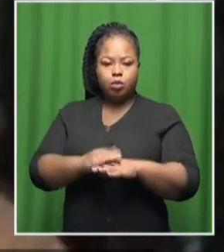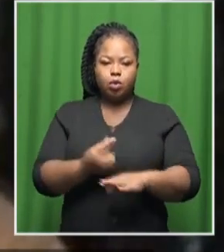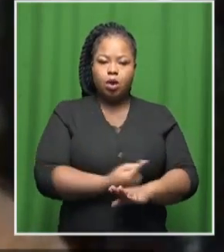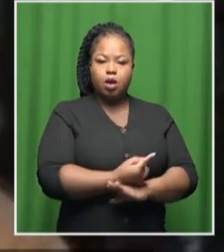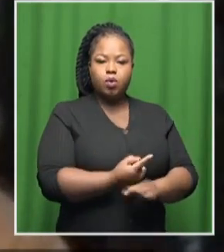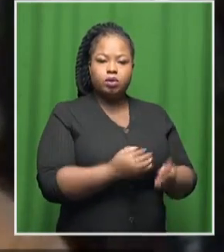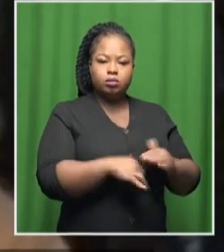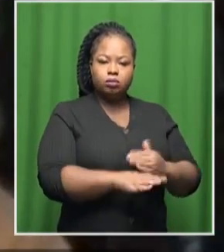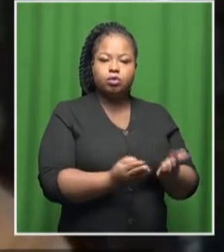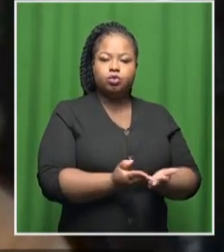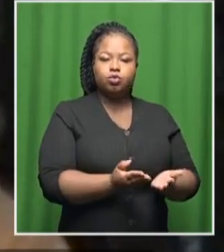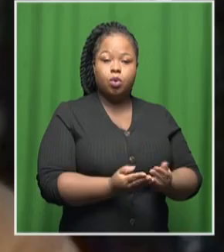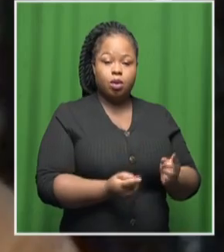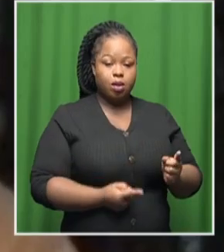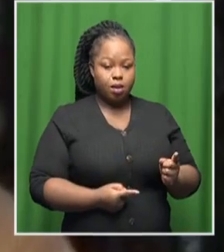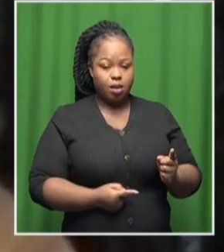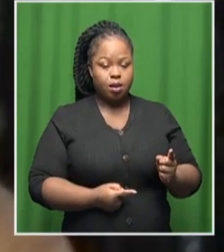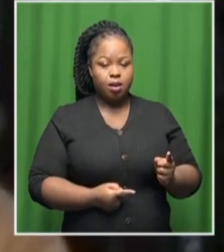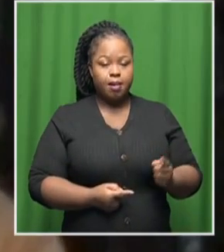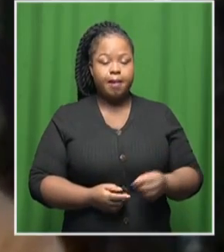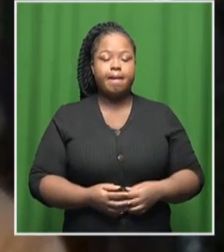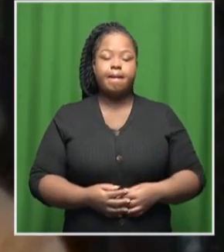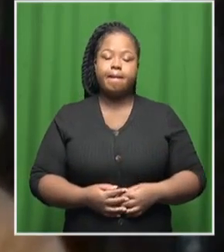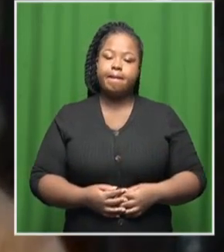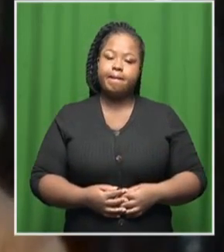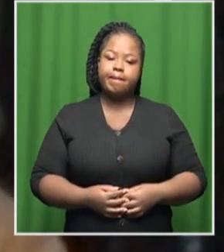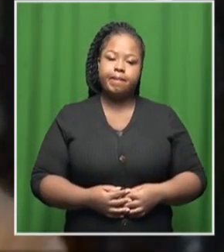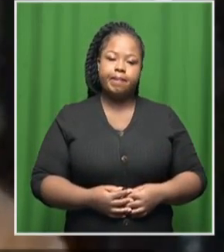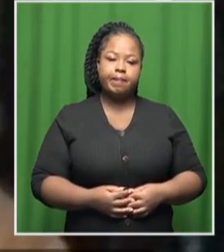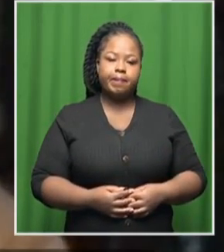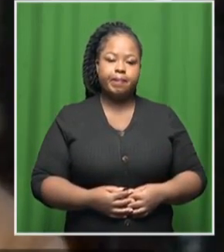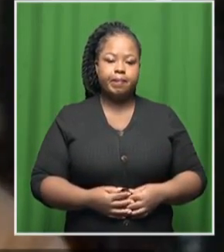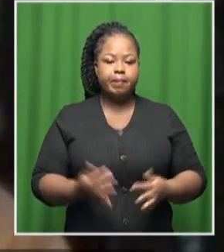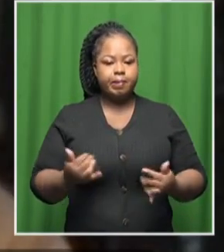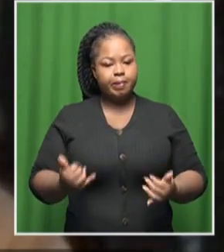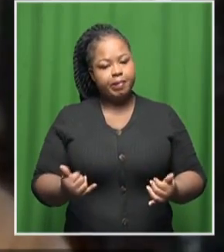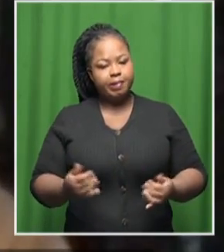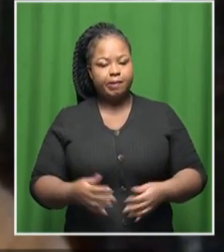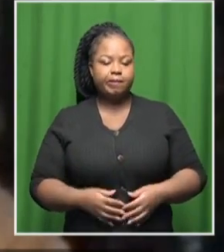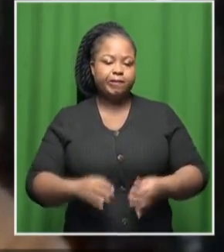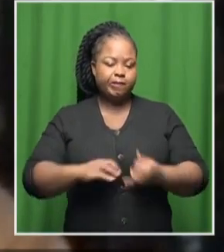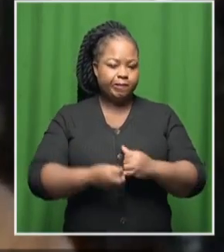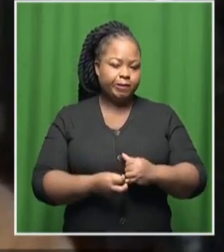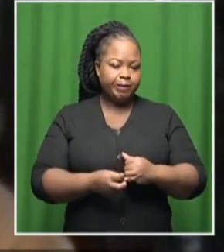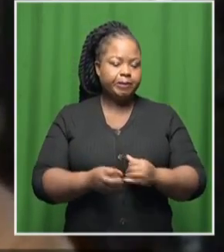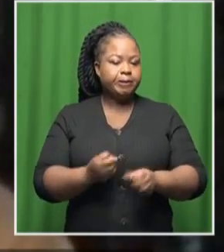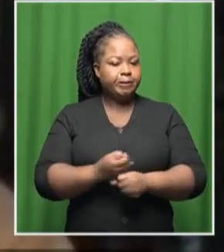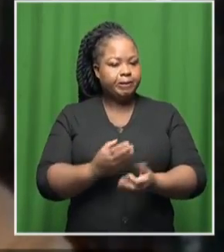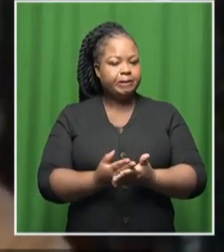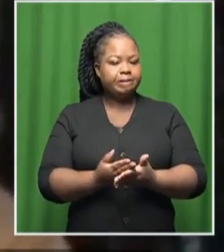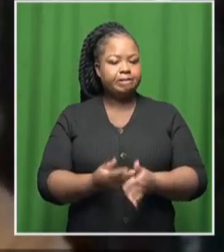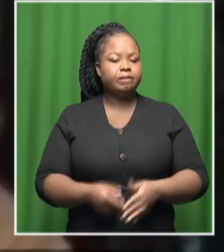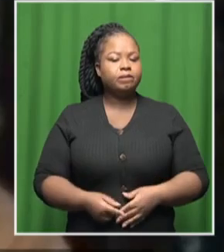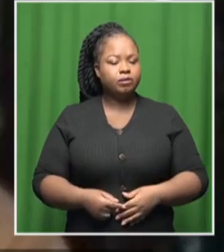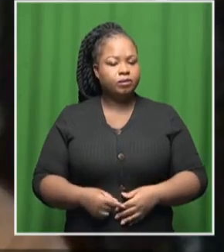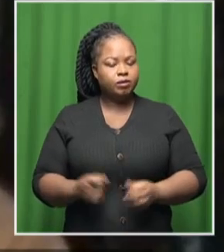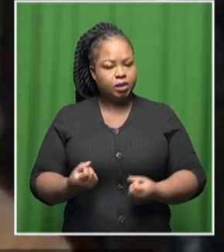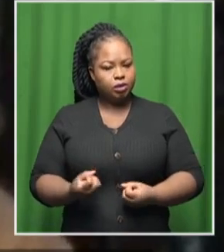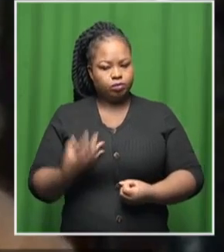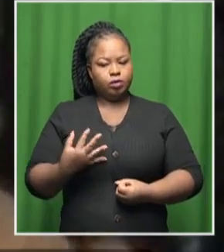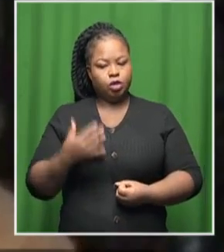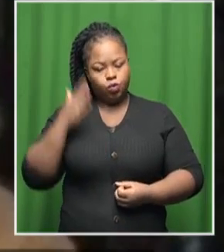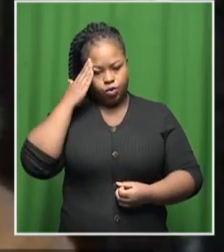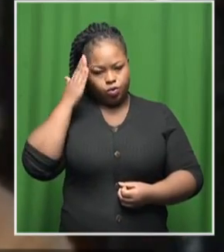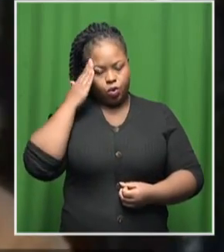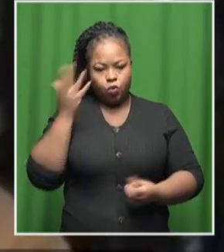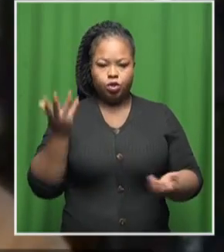as opposed to the hours that they spend at home. So try to find platforms that that alerts you the whereabouts of the child. That